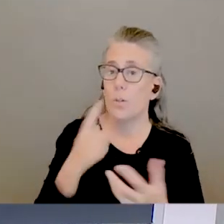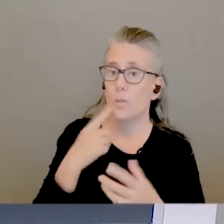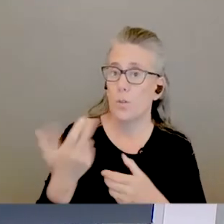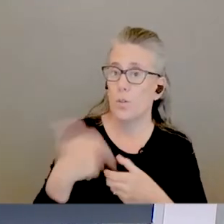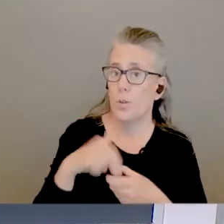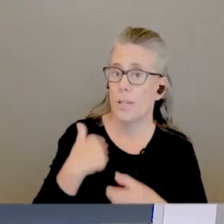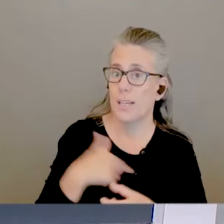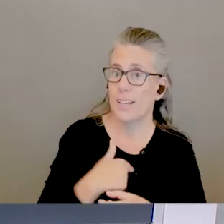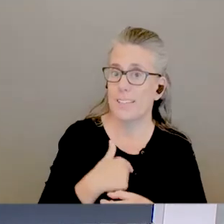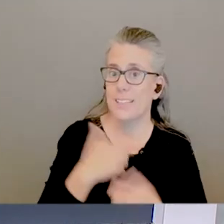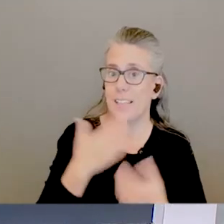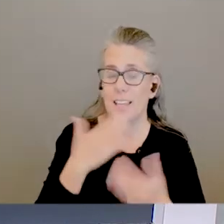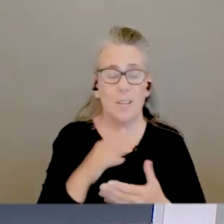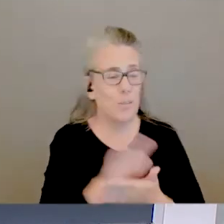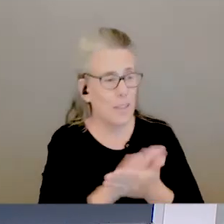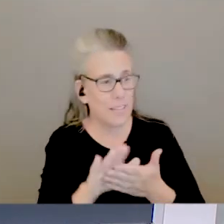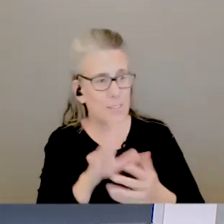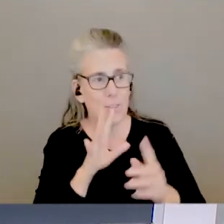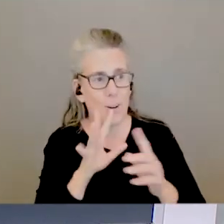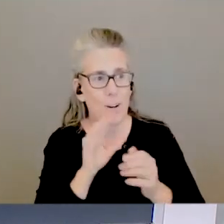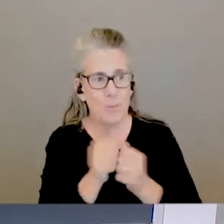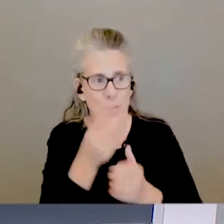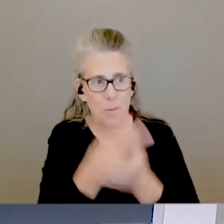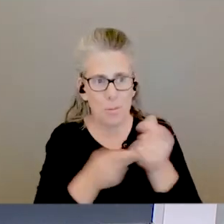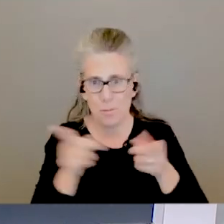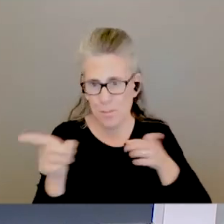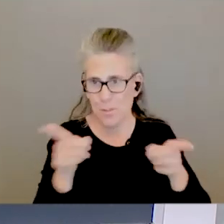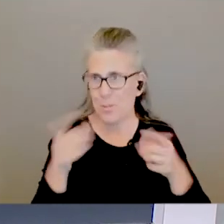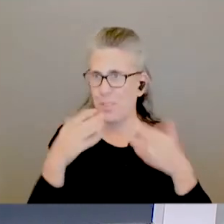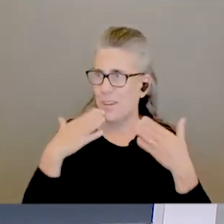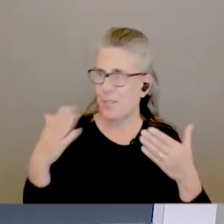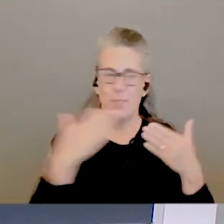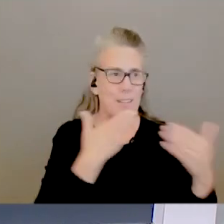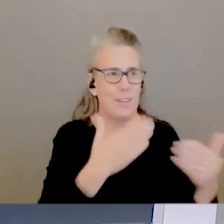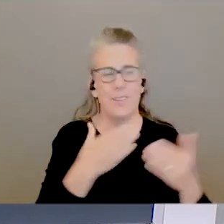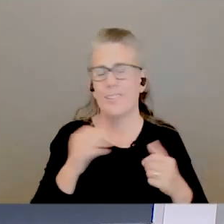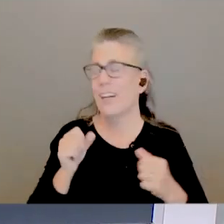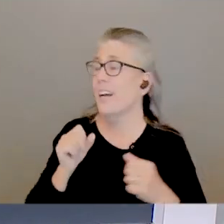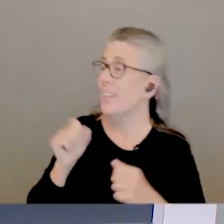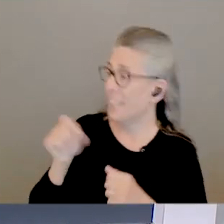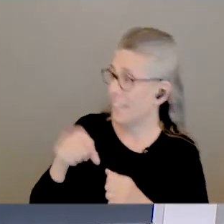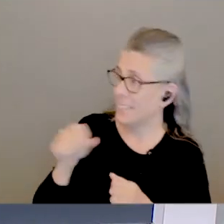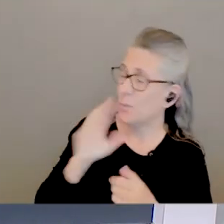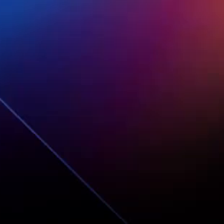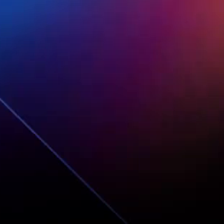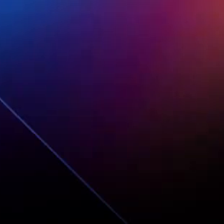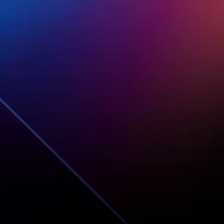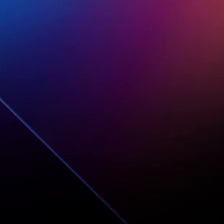Nice talking to both of you. Yeah. Thank you. Well, thank you, and we'll be back with another segment in just a little bit.